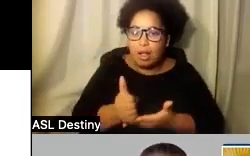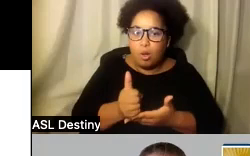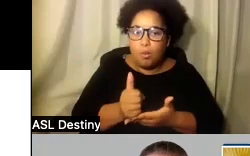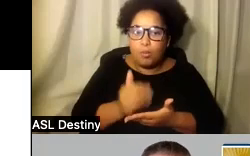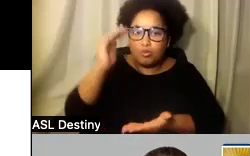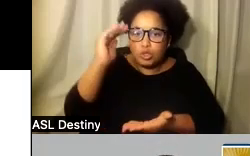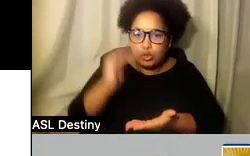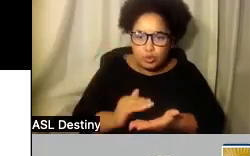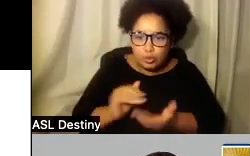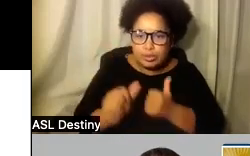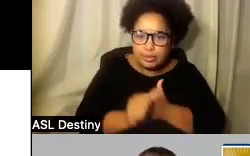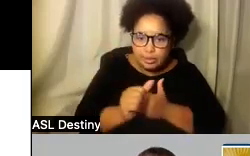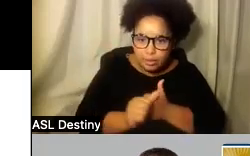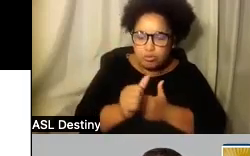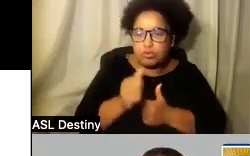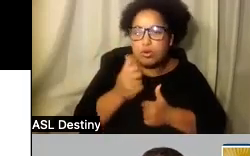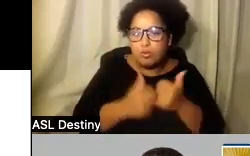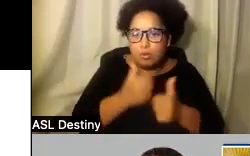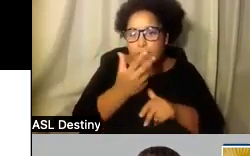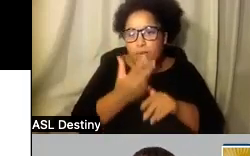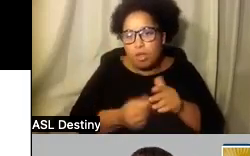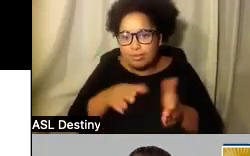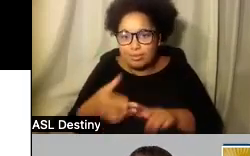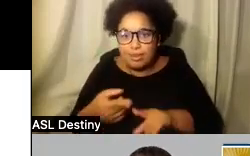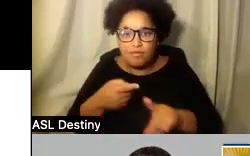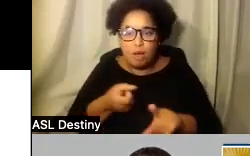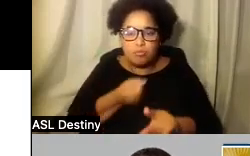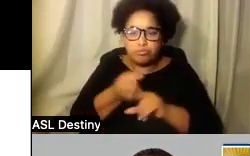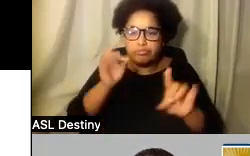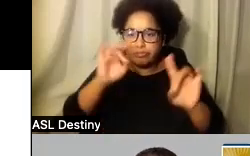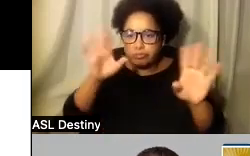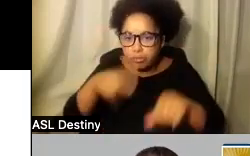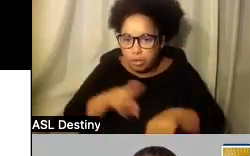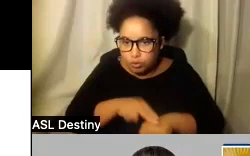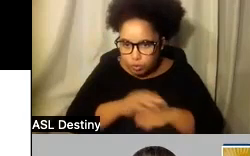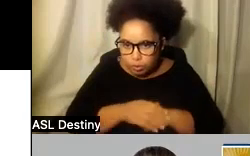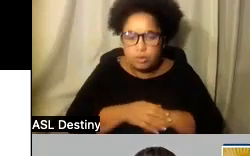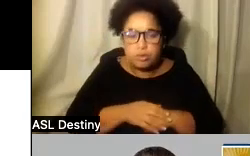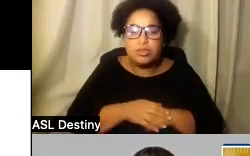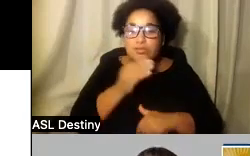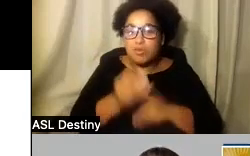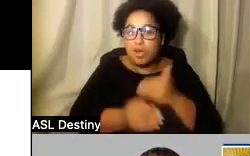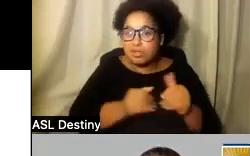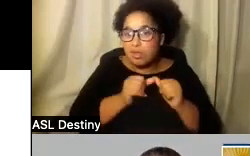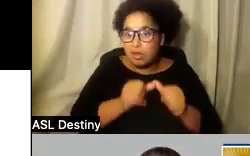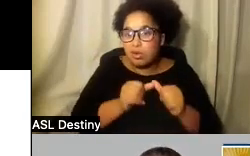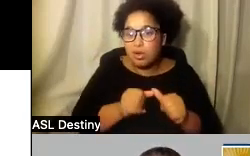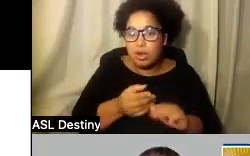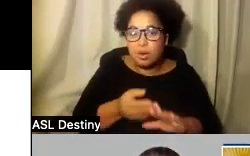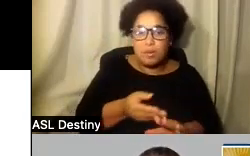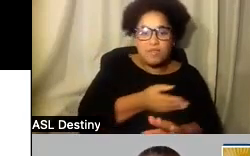naturally derived disaster events. This particular process is ongoing. It occurs before, during, and